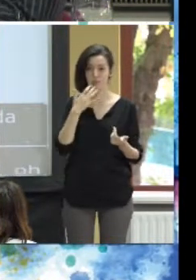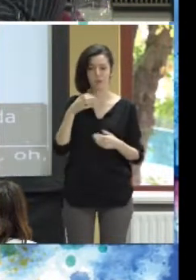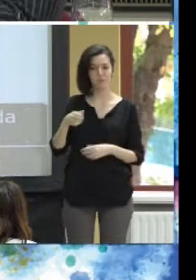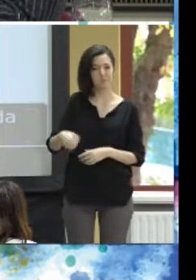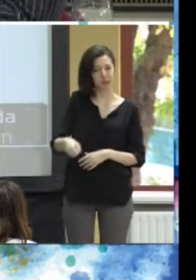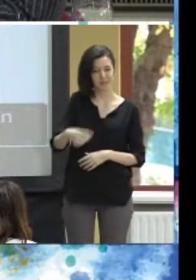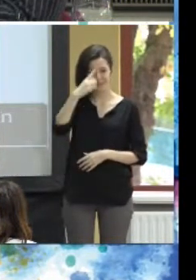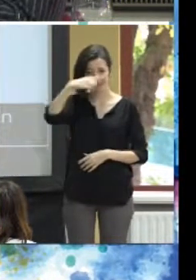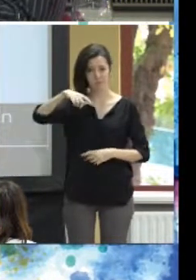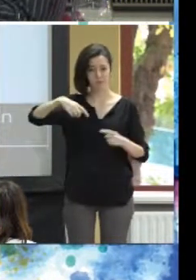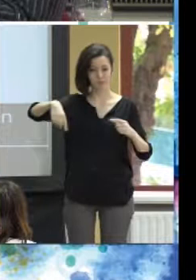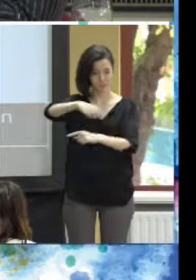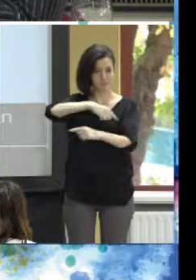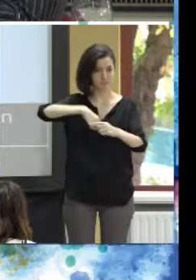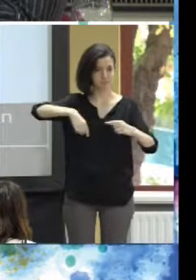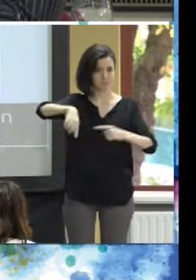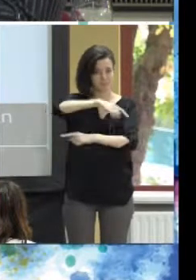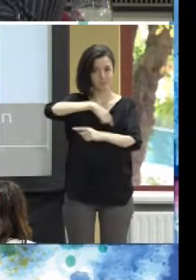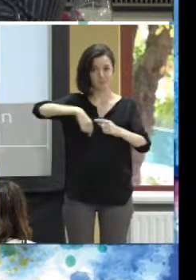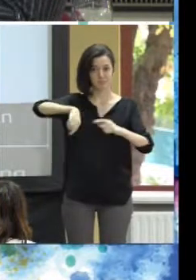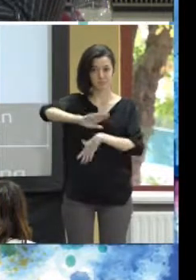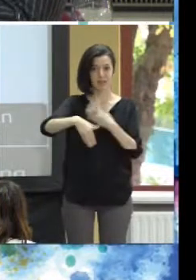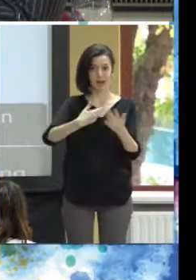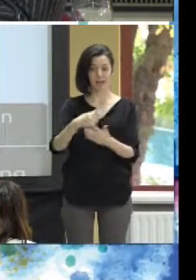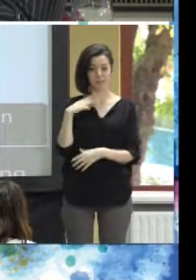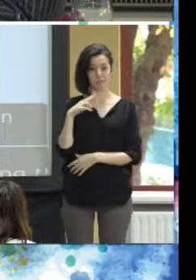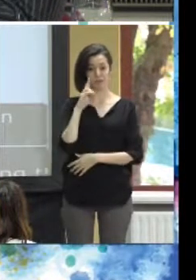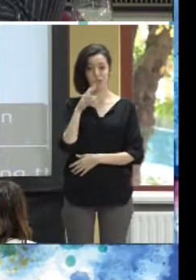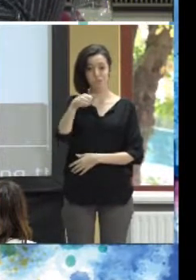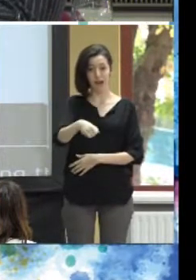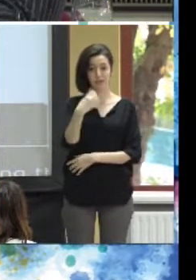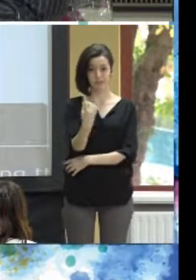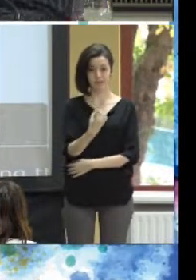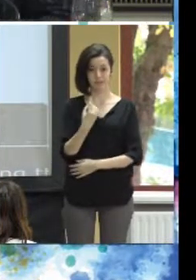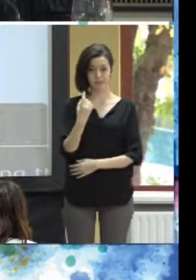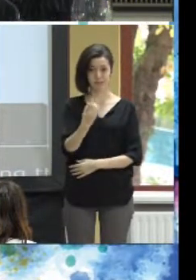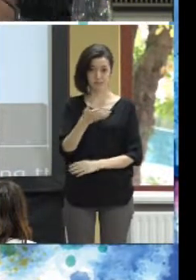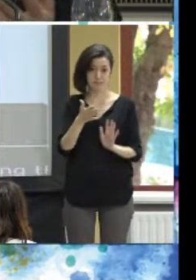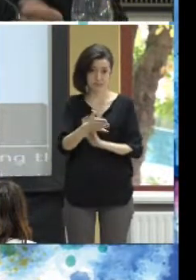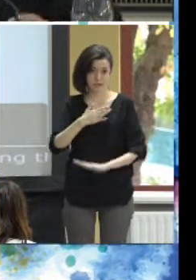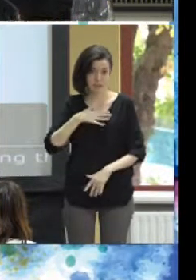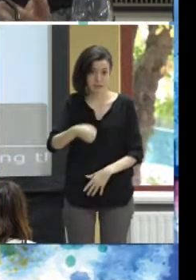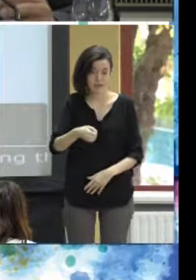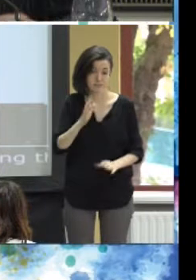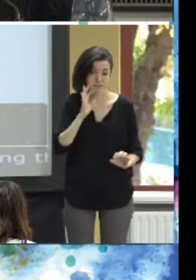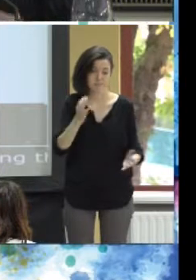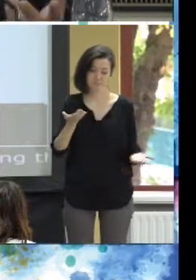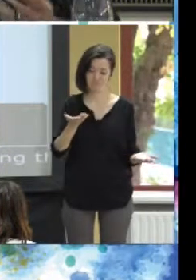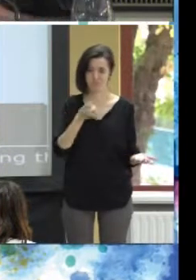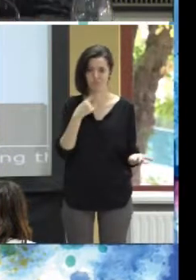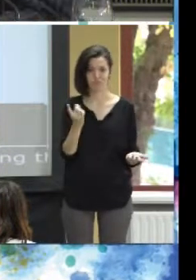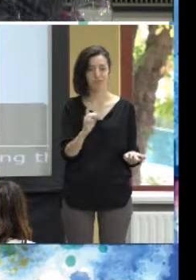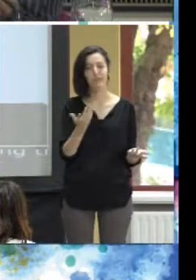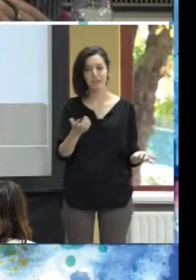the experience being at the European Commission and the European Parliament, when officers of barrier freedom and